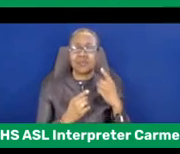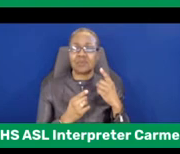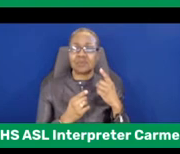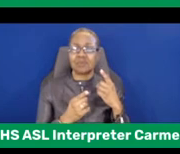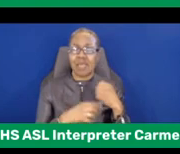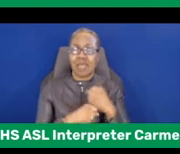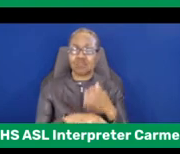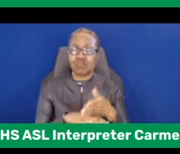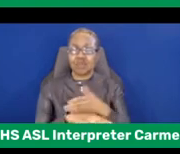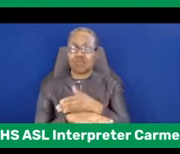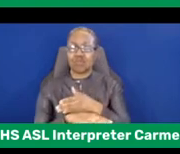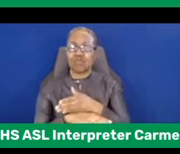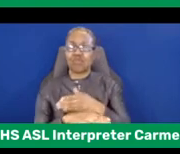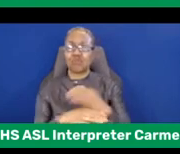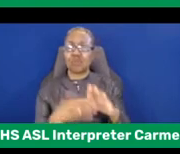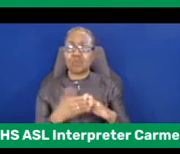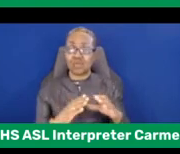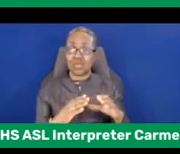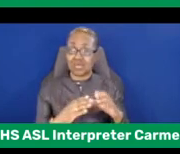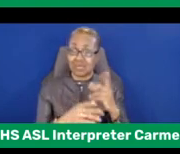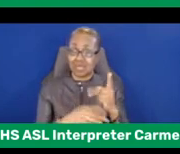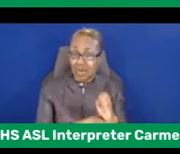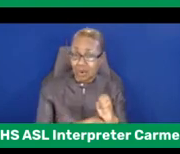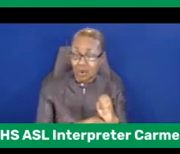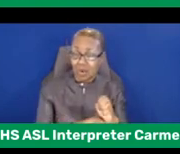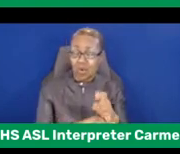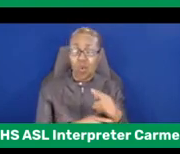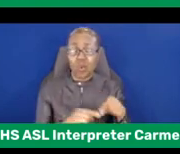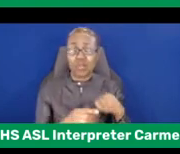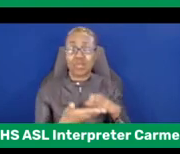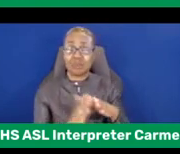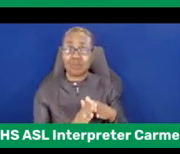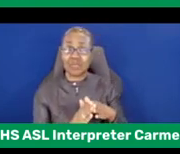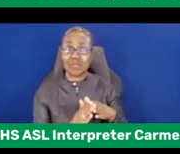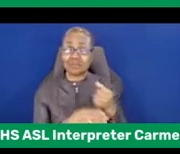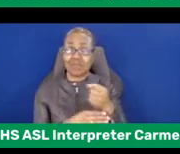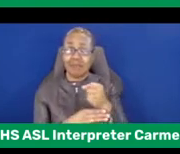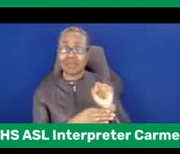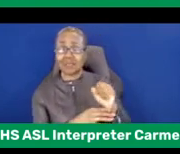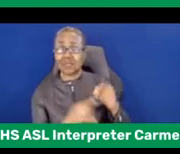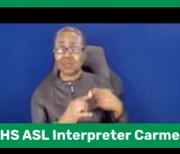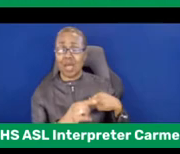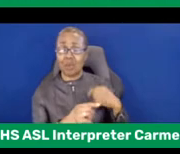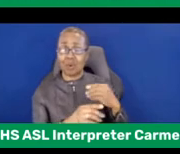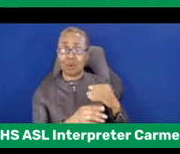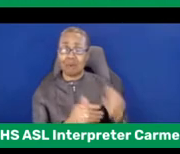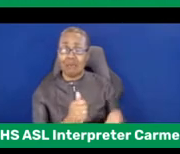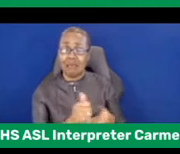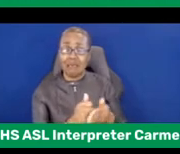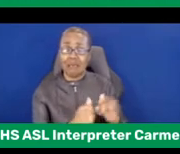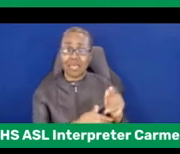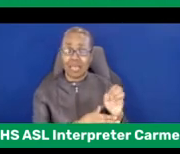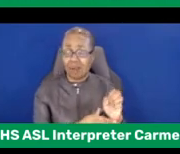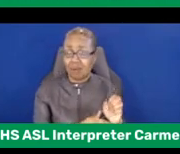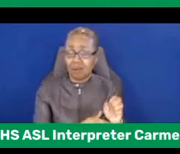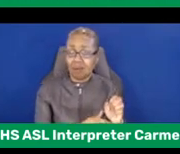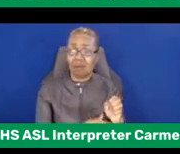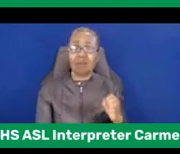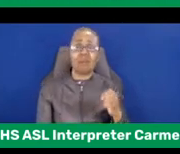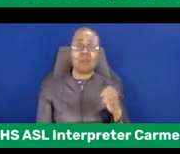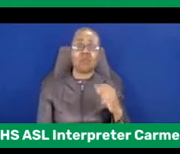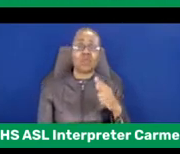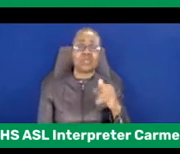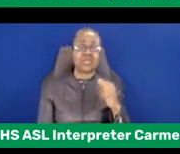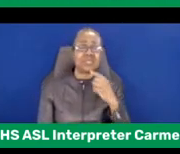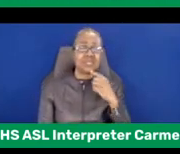we're being served are being hostile towards our community? And I think Graciela said this is, it's community care doesn't